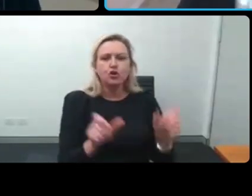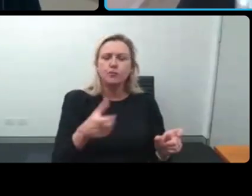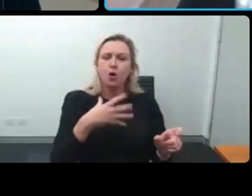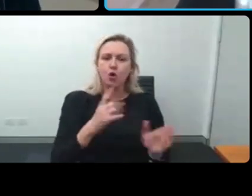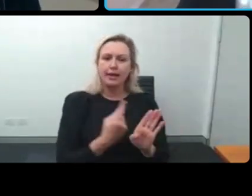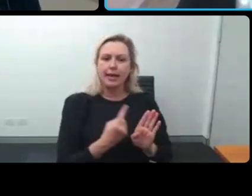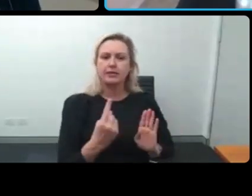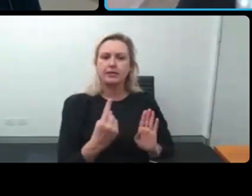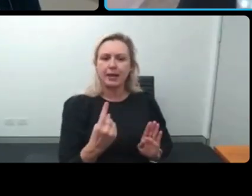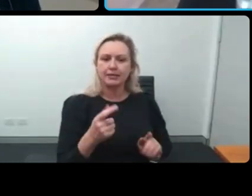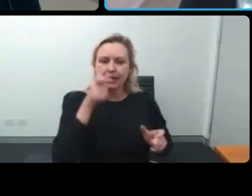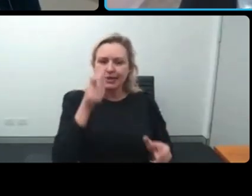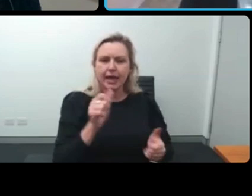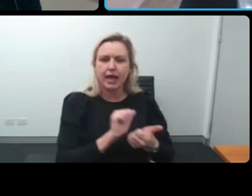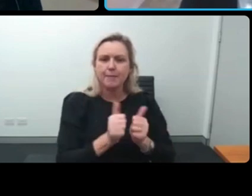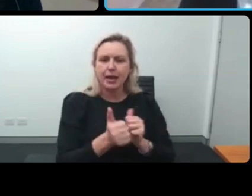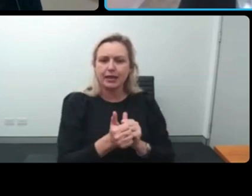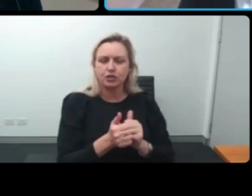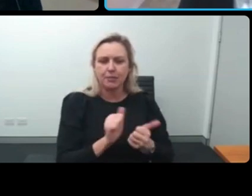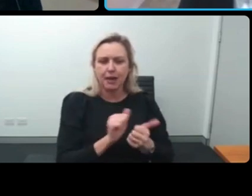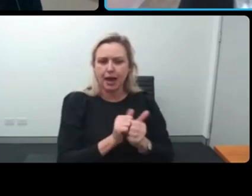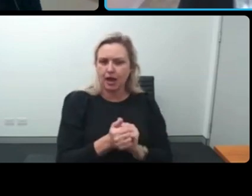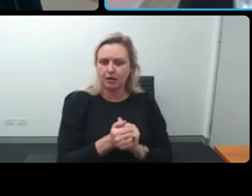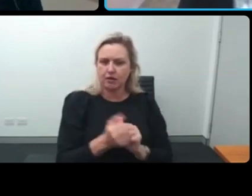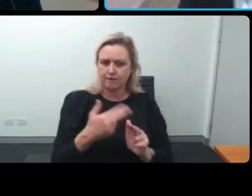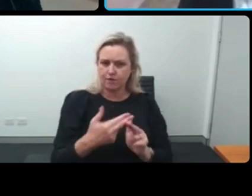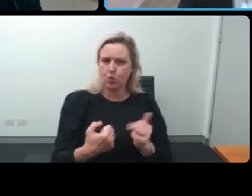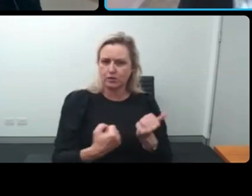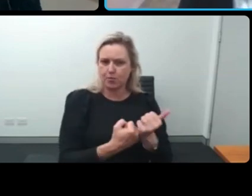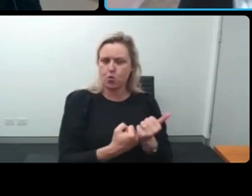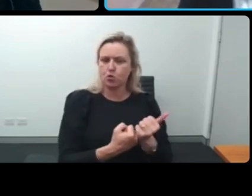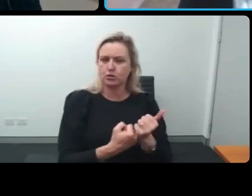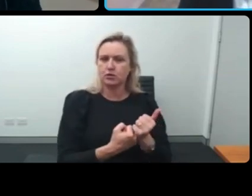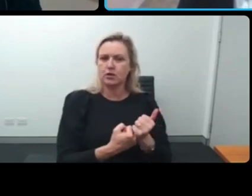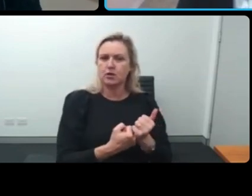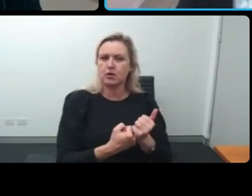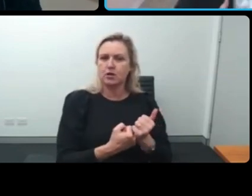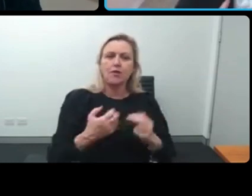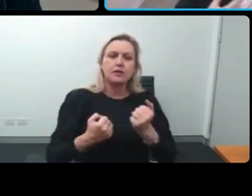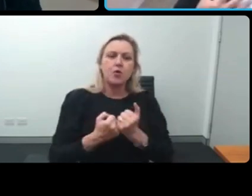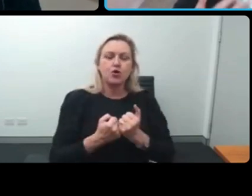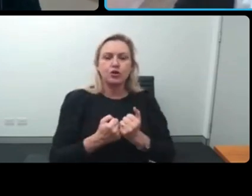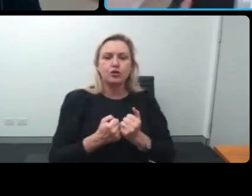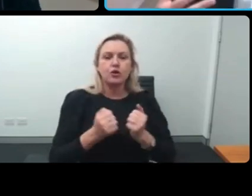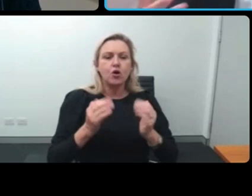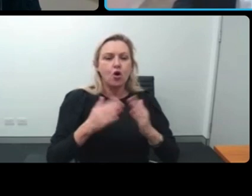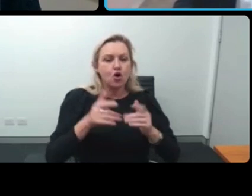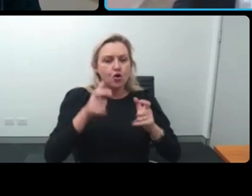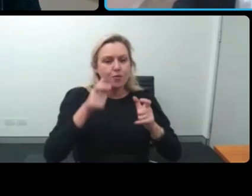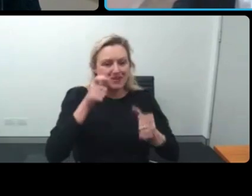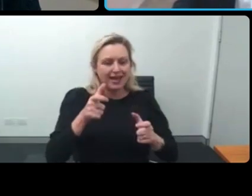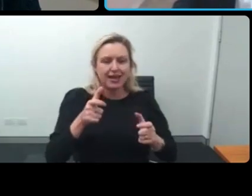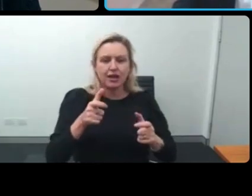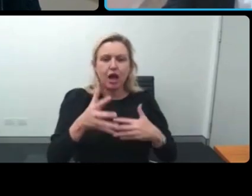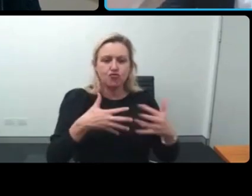independent care manager or care partner who can support them. Under the proposed supported home arrangements, a care partner could either sit